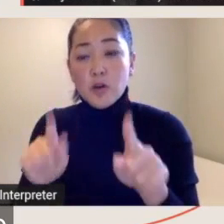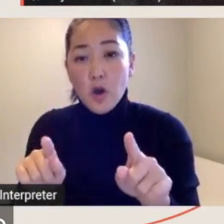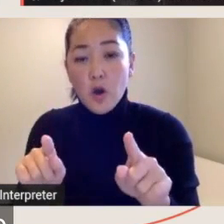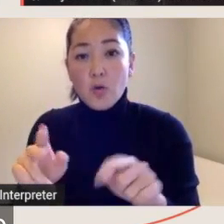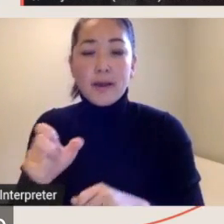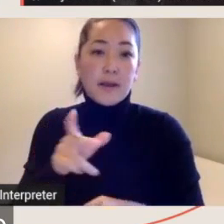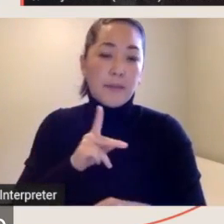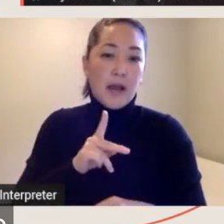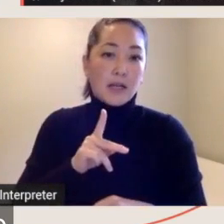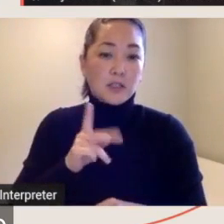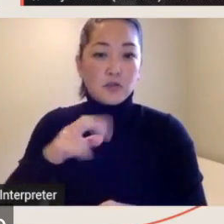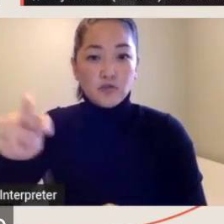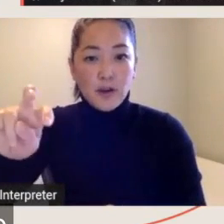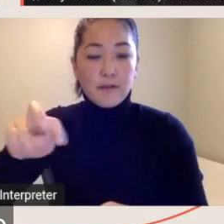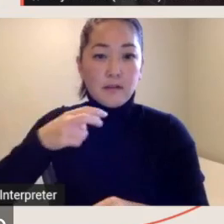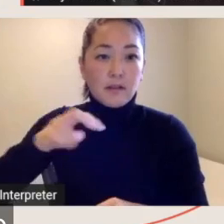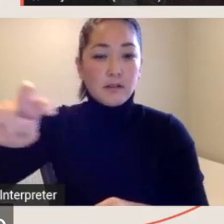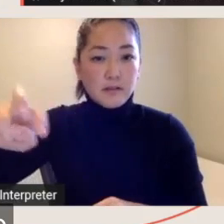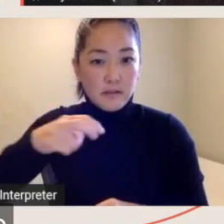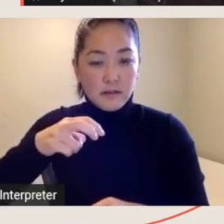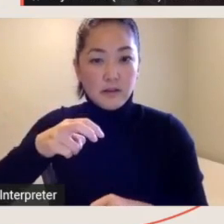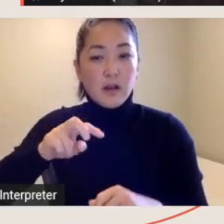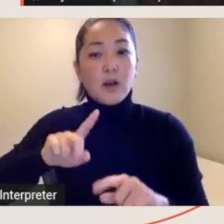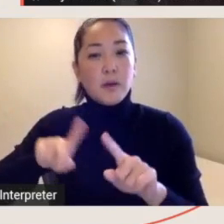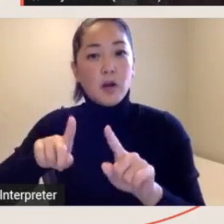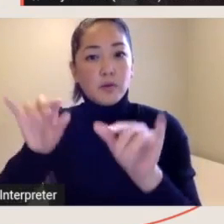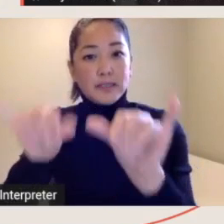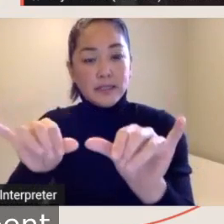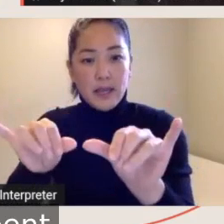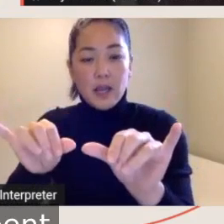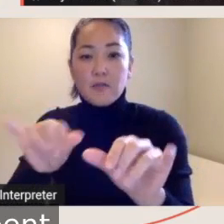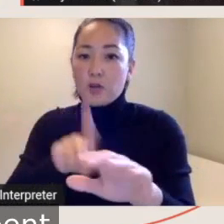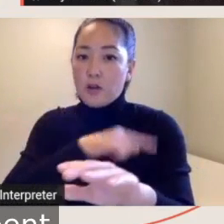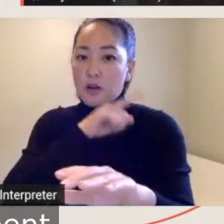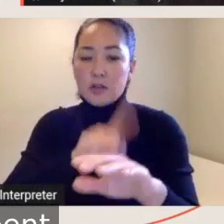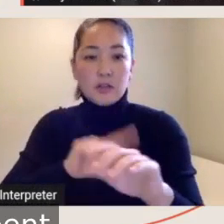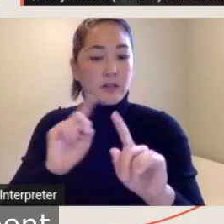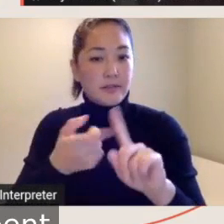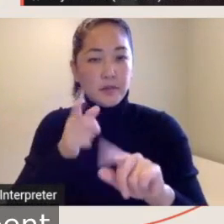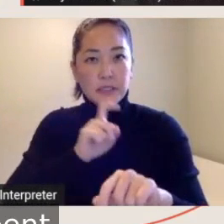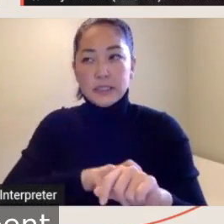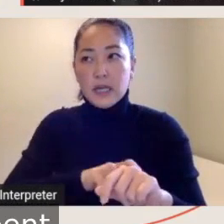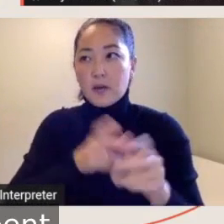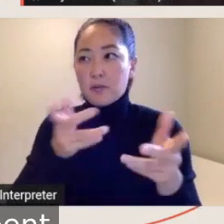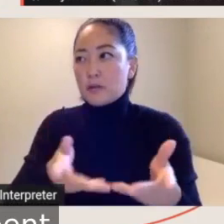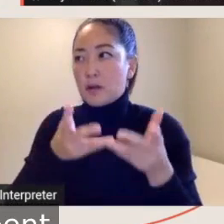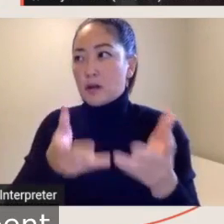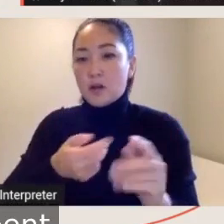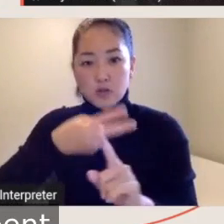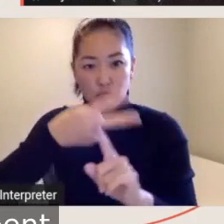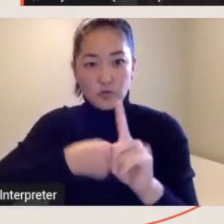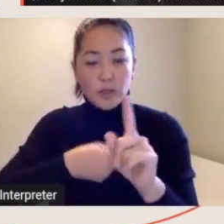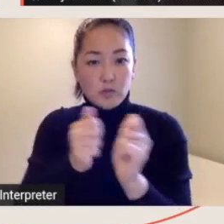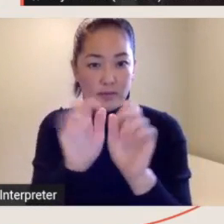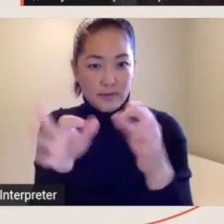And we would go for like large chunks of time to film with them. So like the first time we spent almost 2 months with